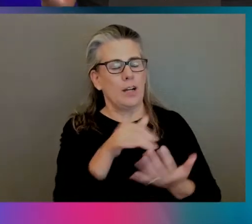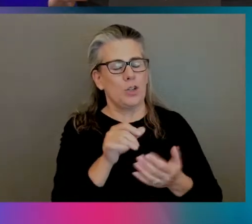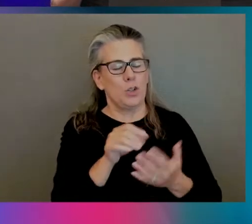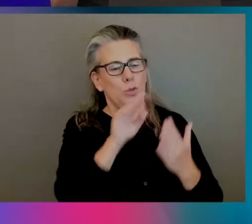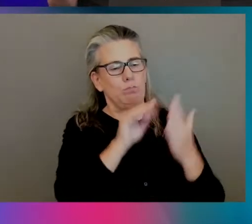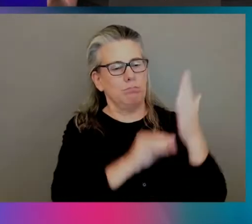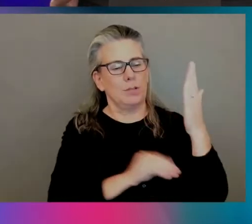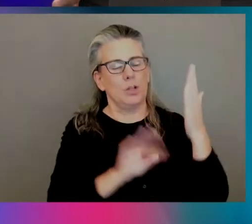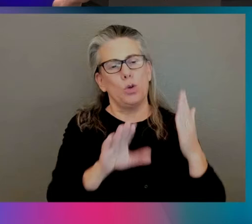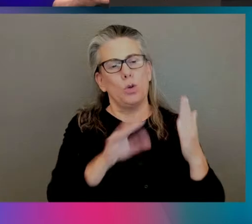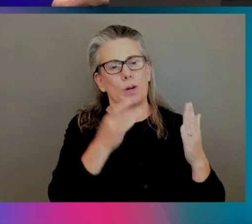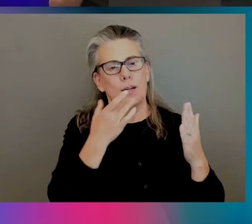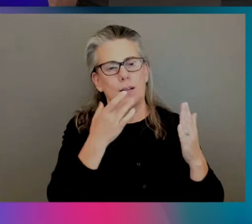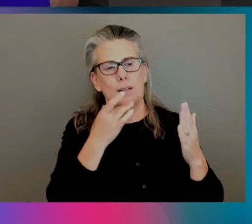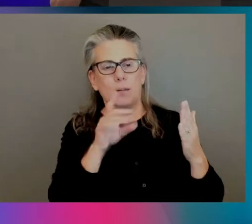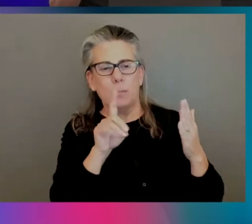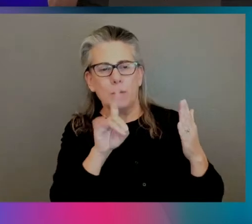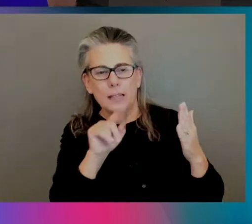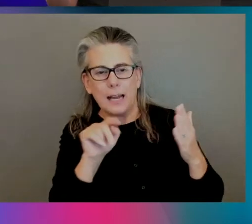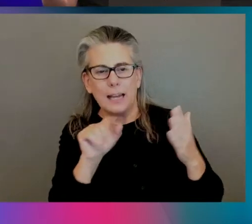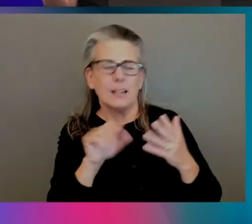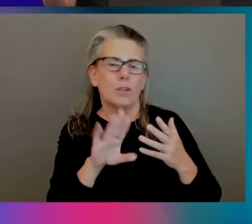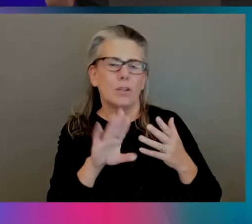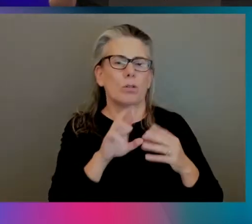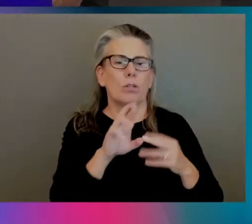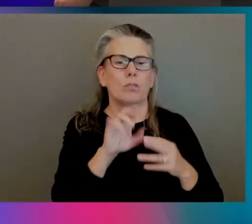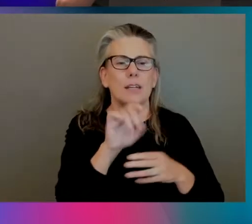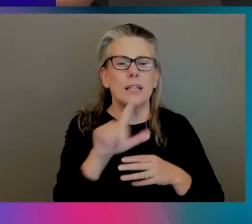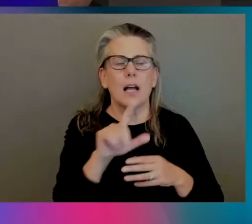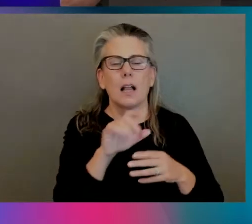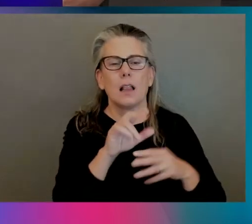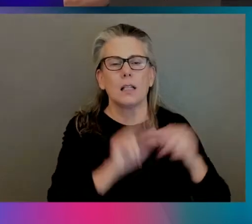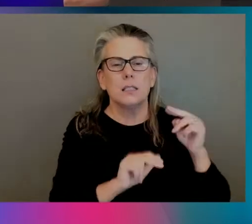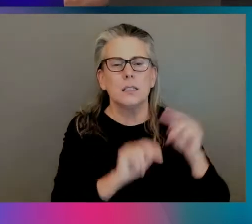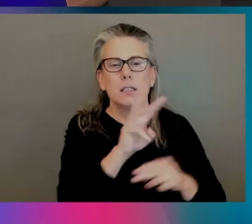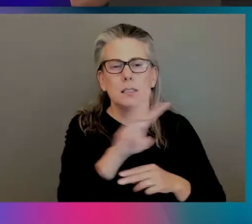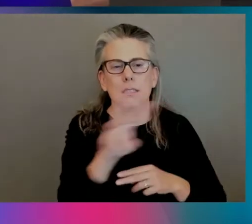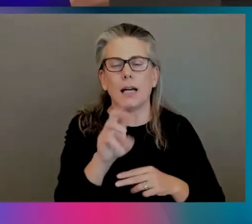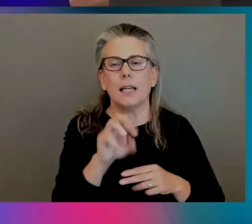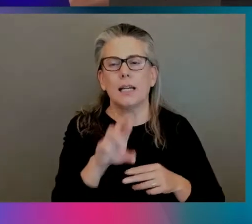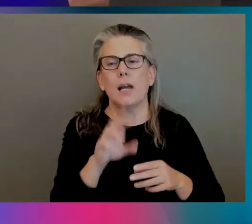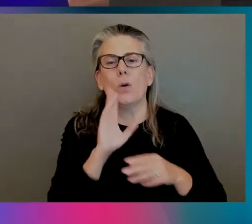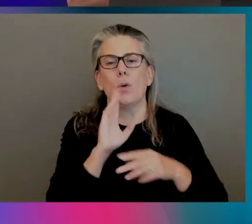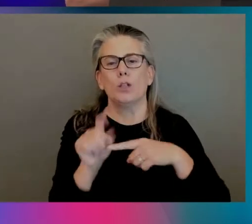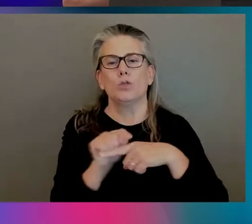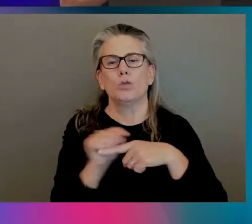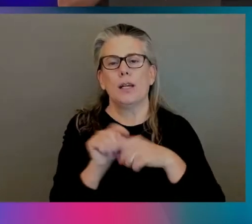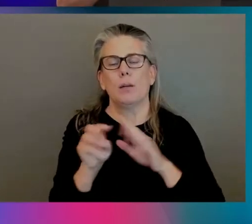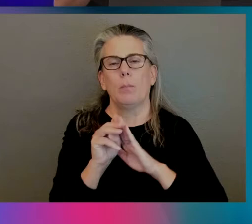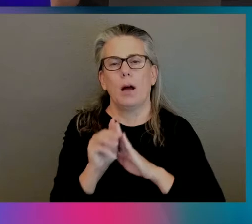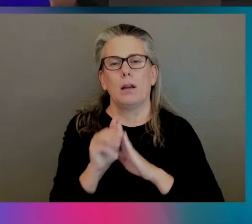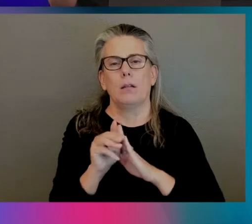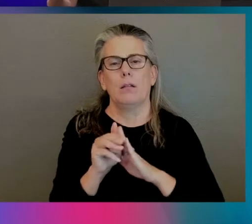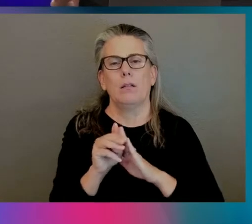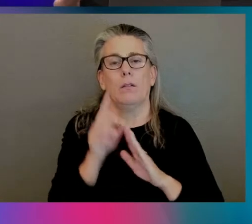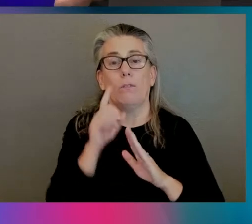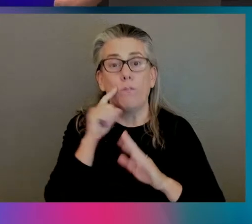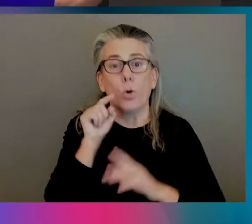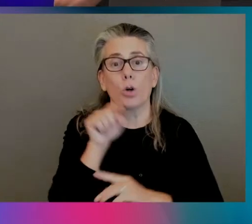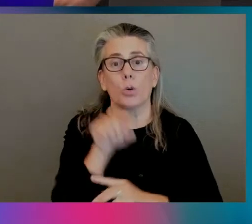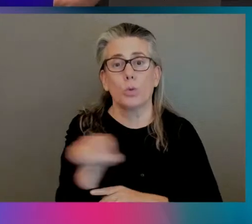streaming site or your retail site, and it trains a model on your behalf in your account that then